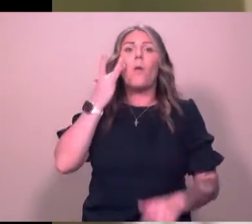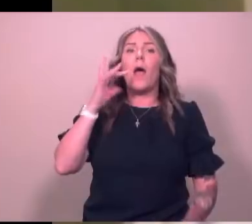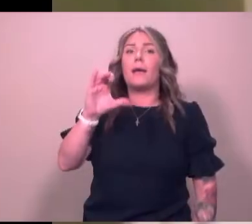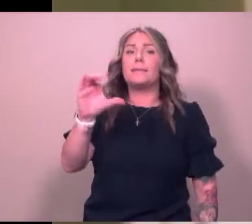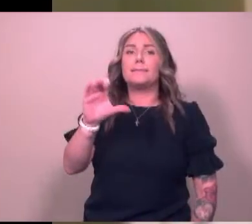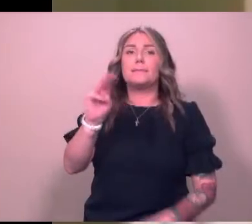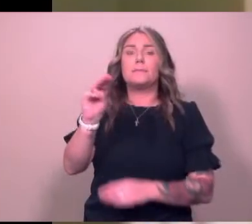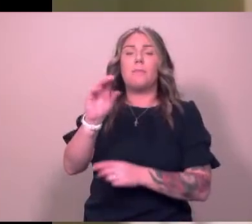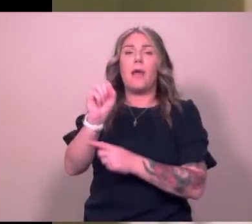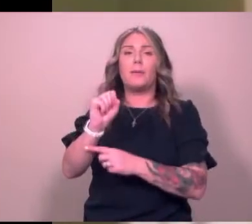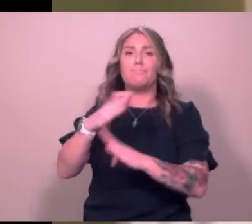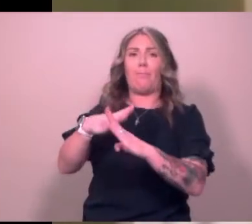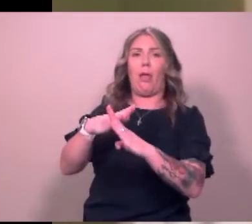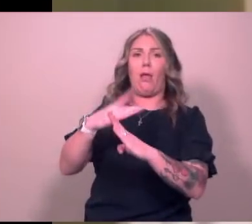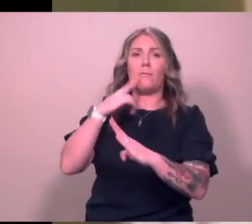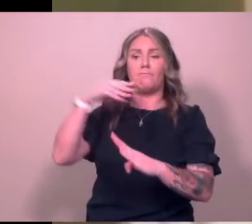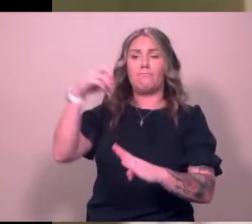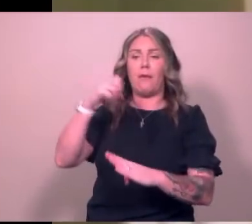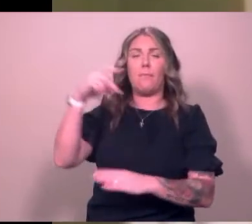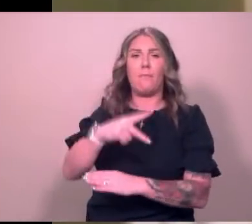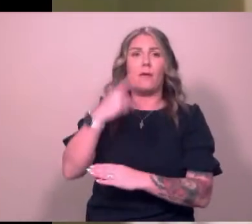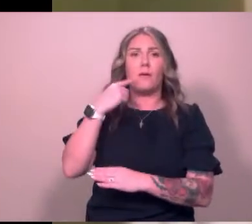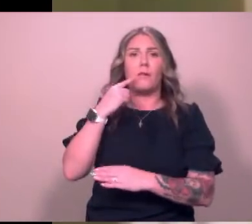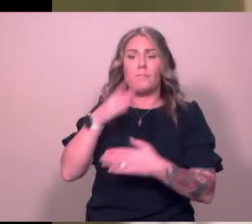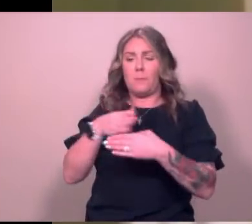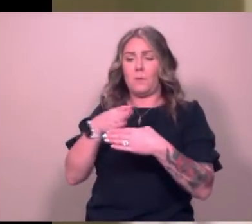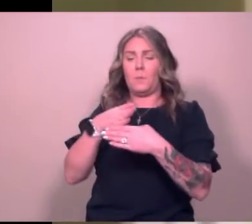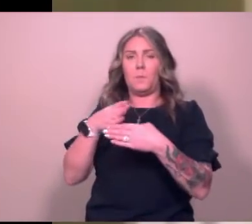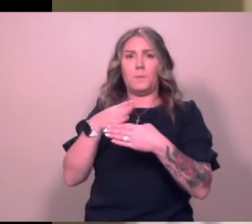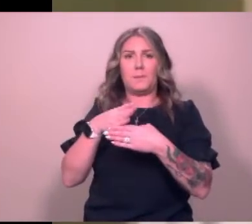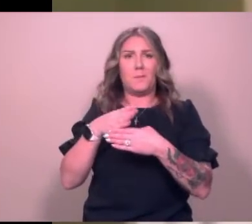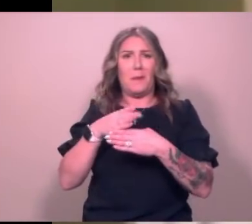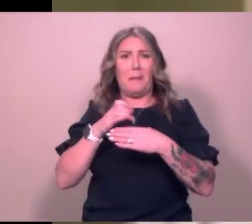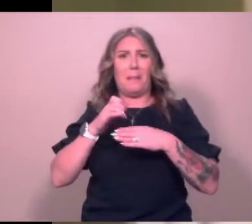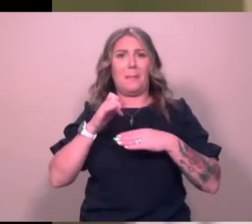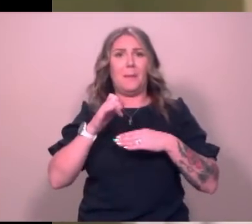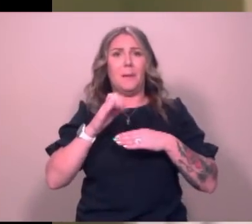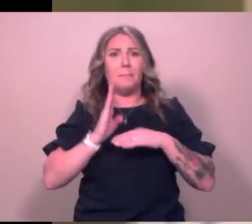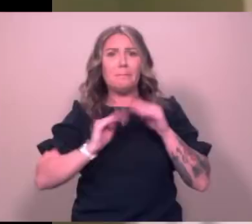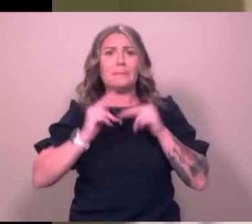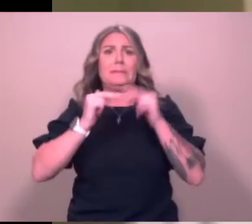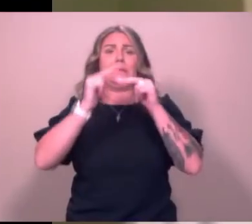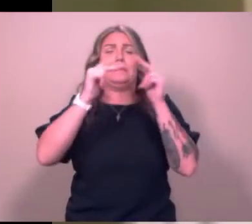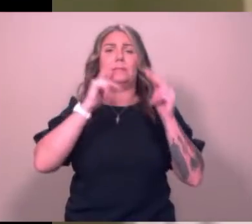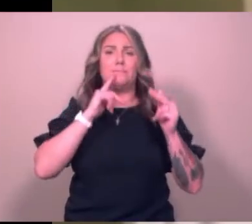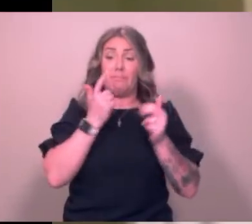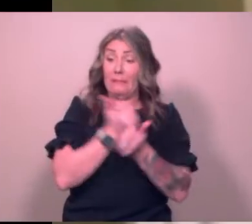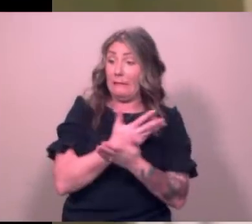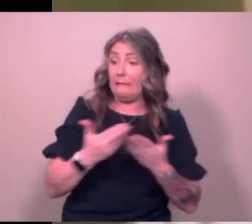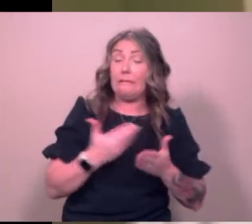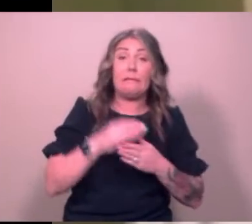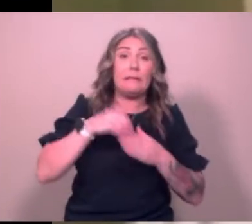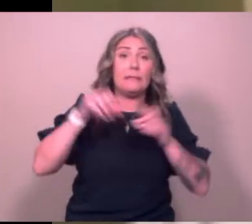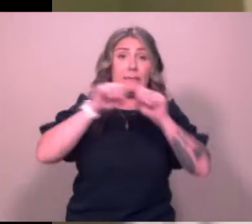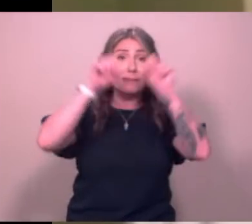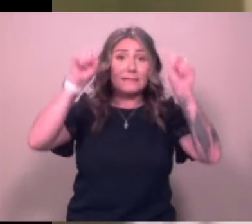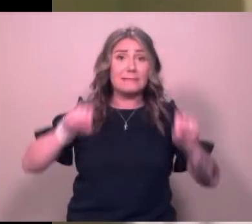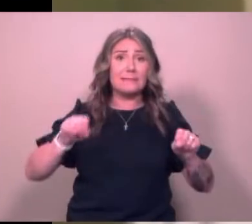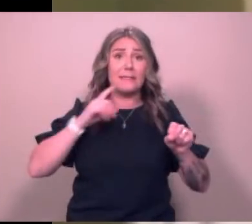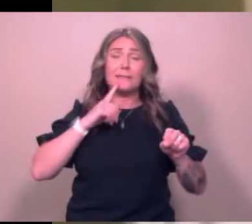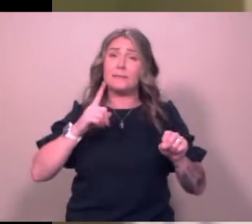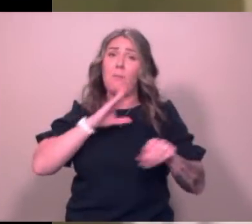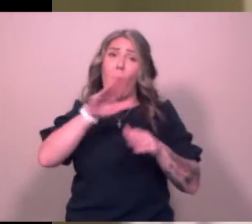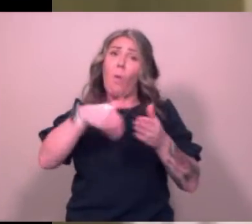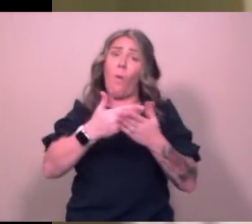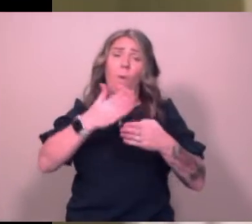blocked reimbursement between these facilities. Anything that happens in the system now has repercussions across the